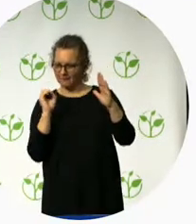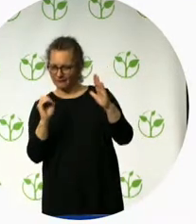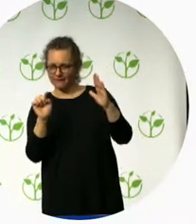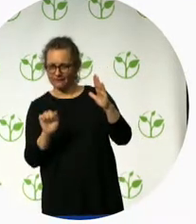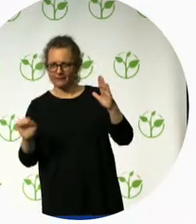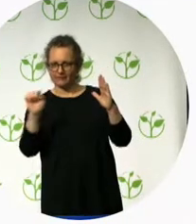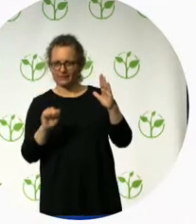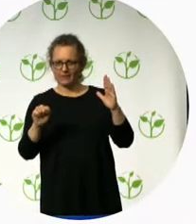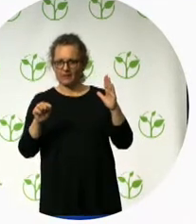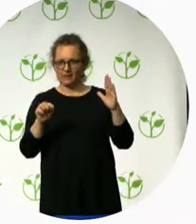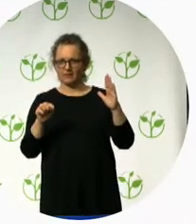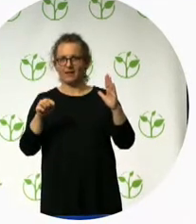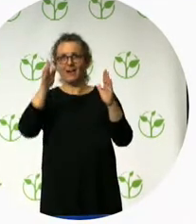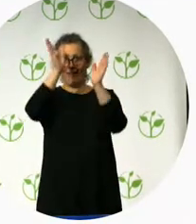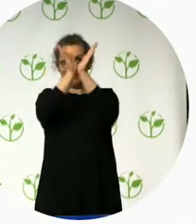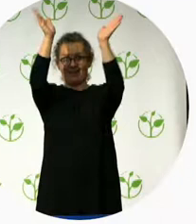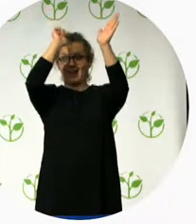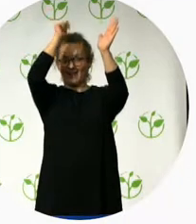subcontinent in the Indian Ocean.